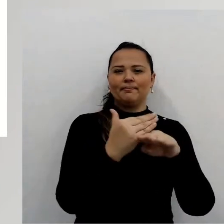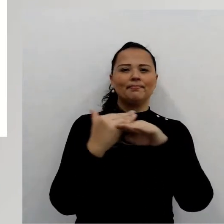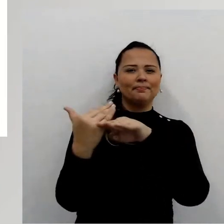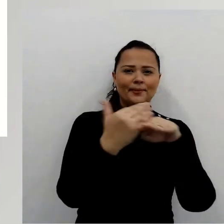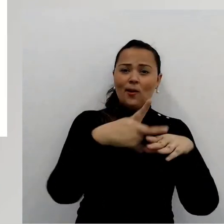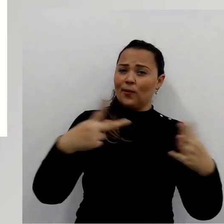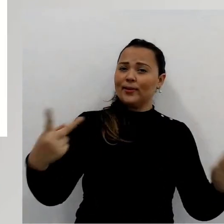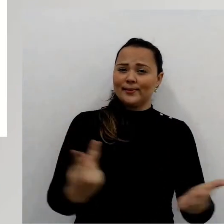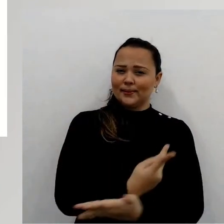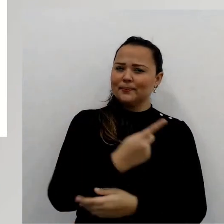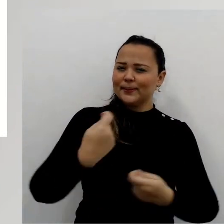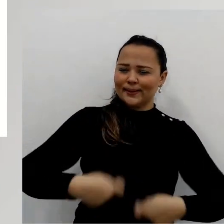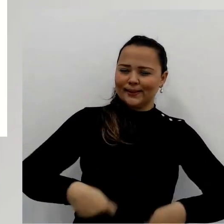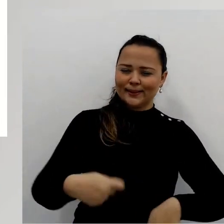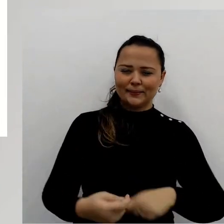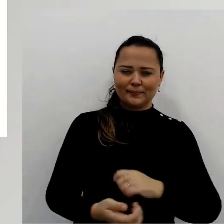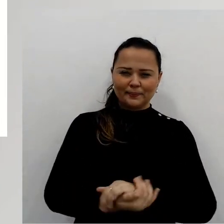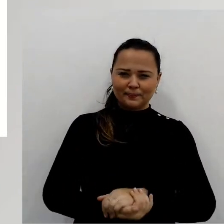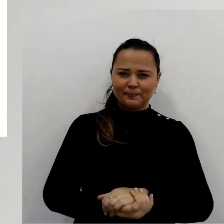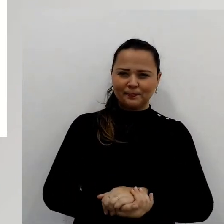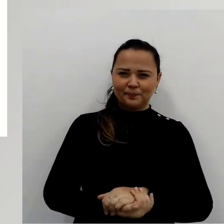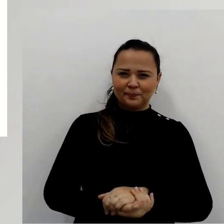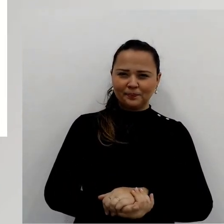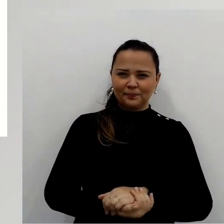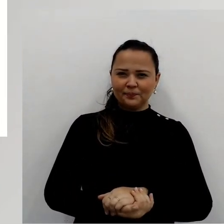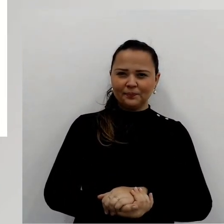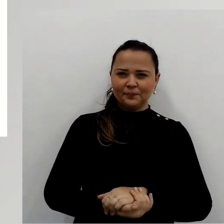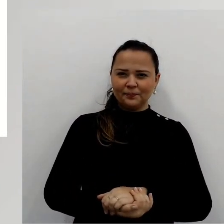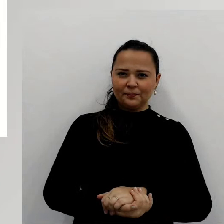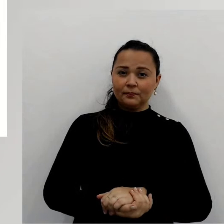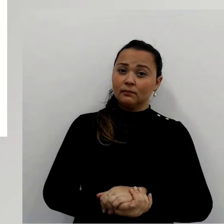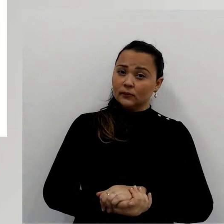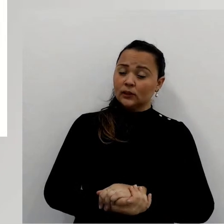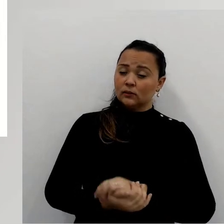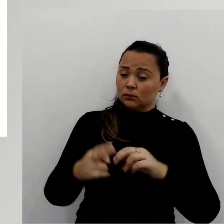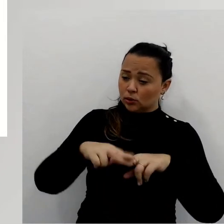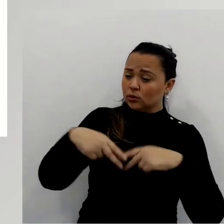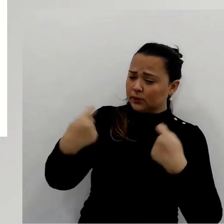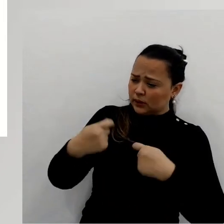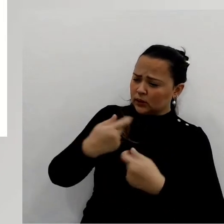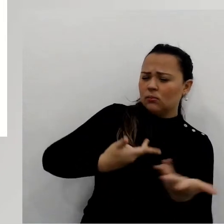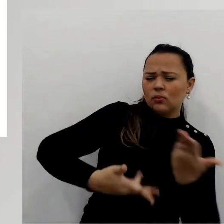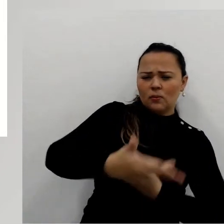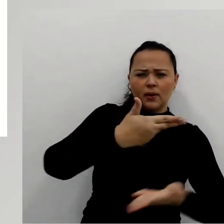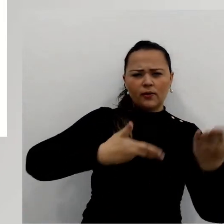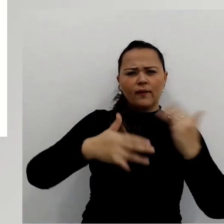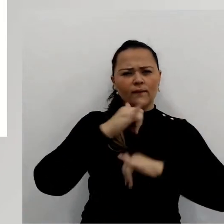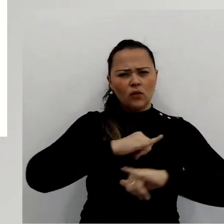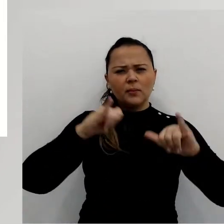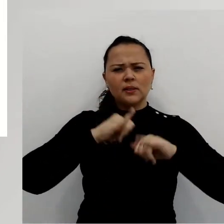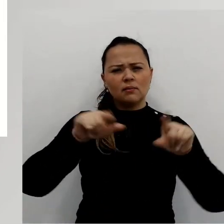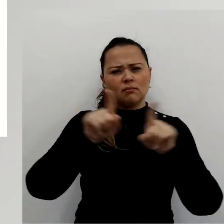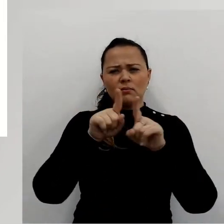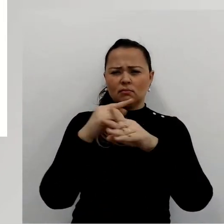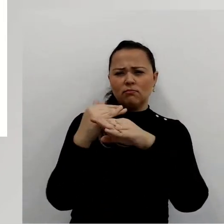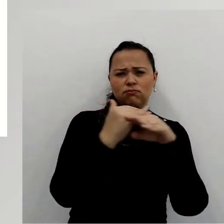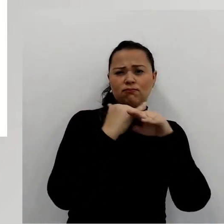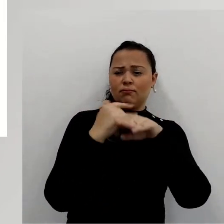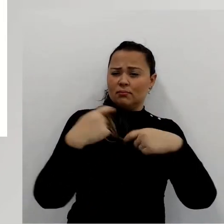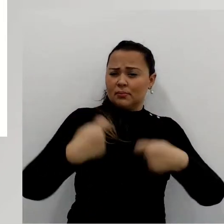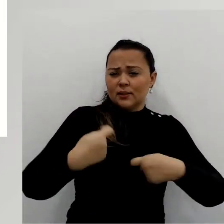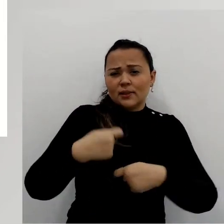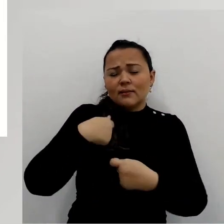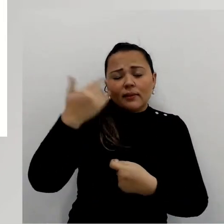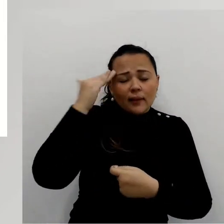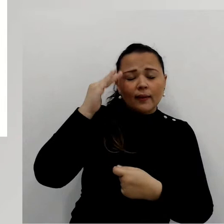So we need to share the information, but we need to share it within standards. We also need to educate people, by the way, and that's because since